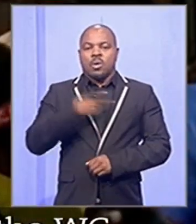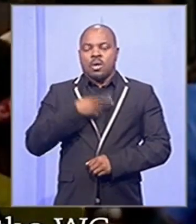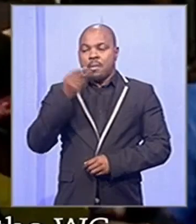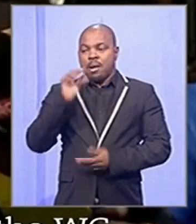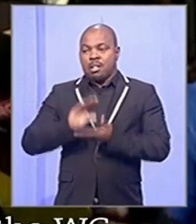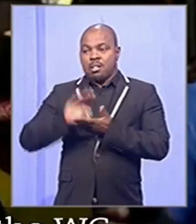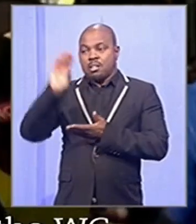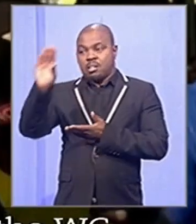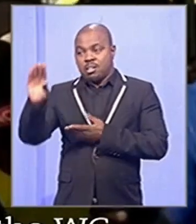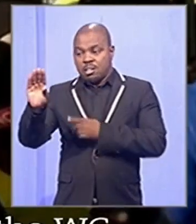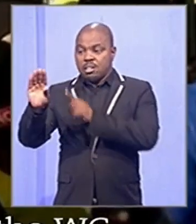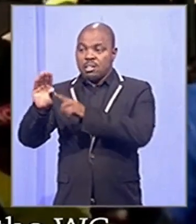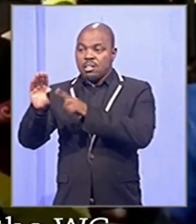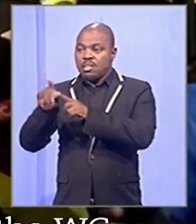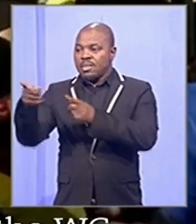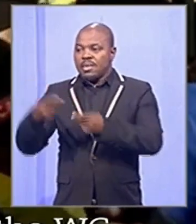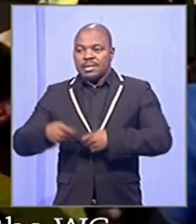itlhommeng pele.